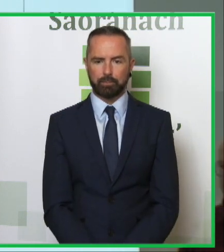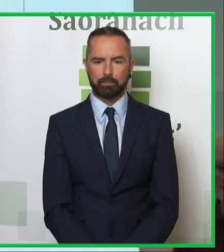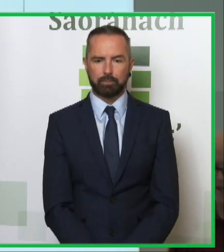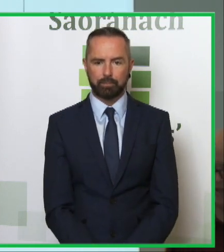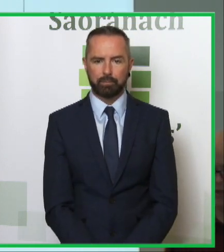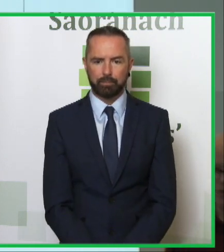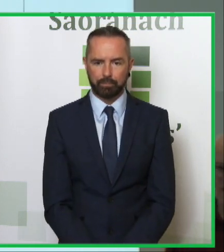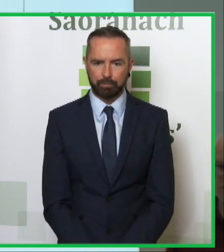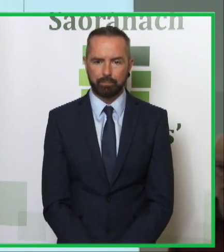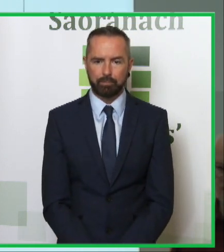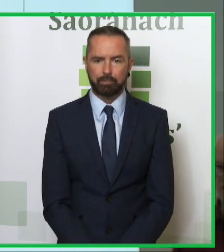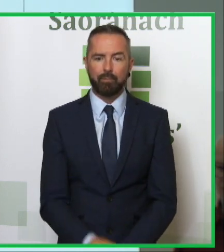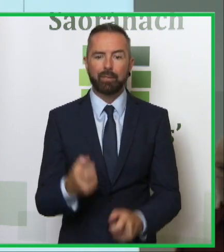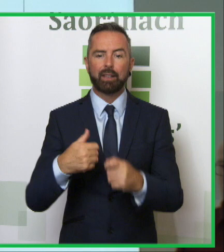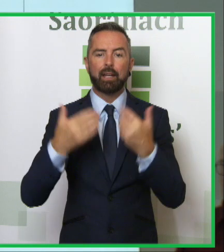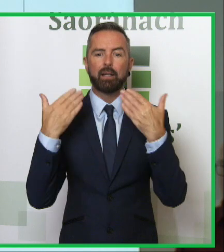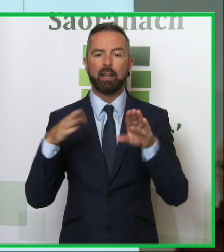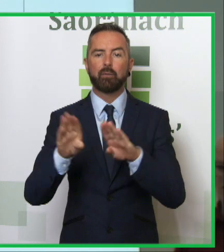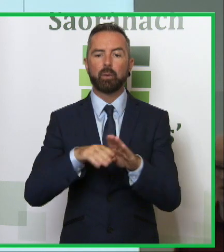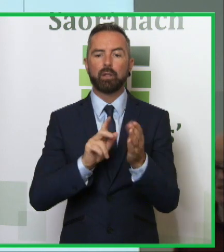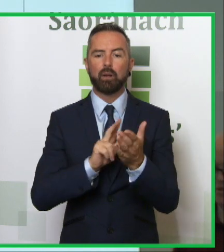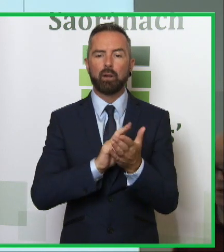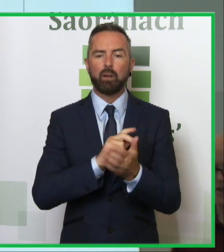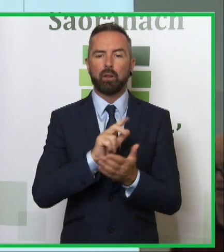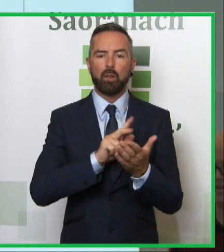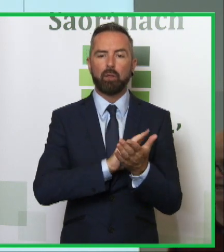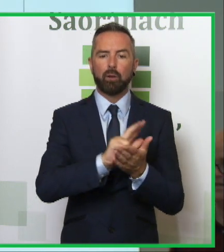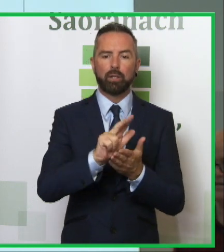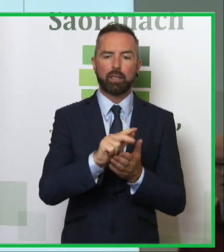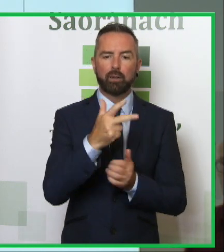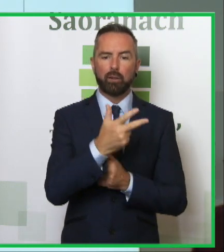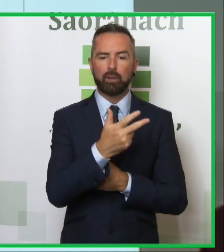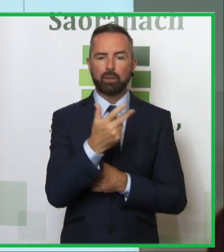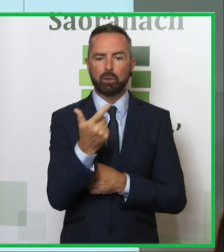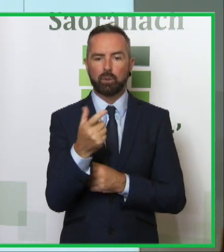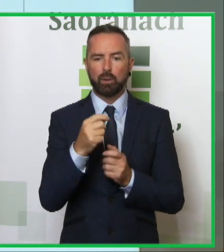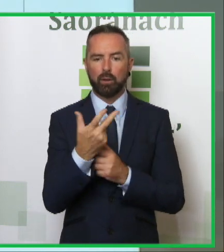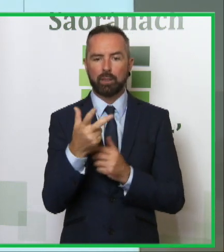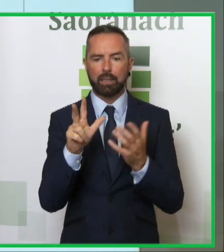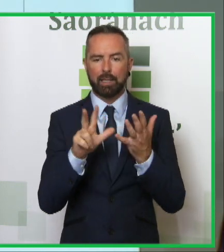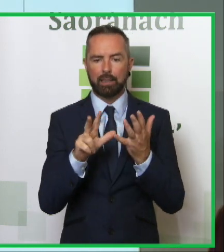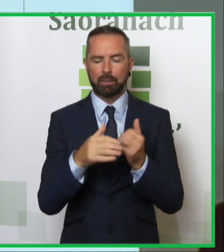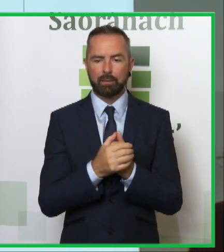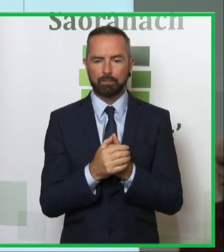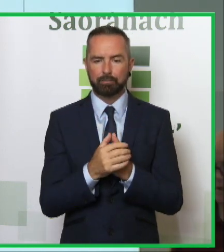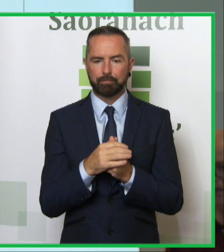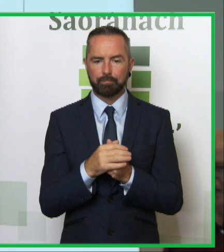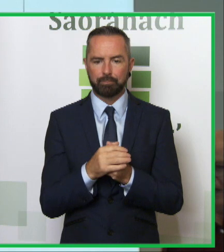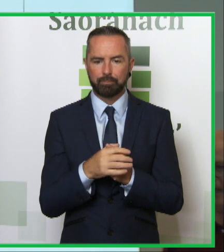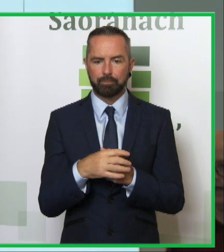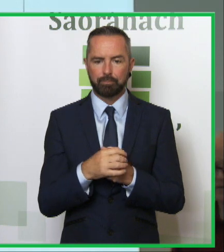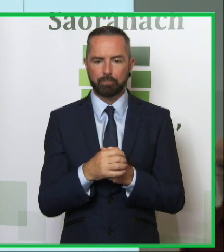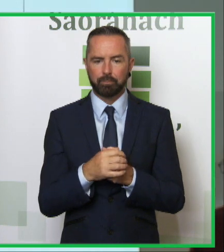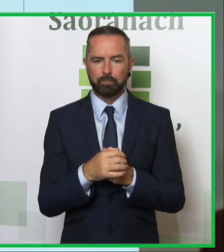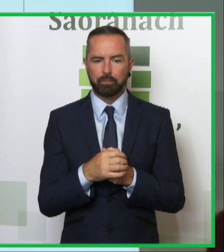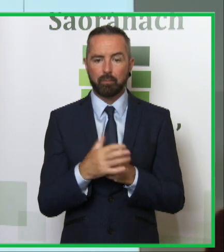At that stage, we're left with a 13, a 32 and a 38. So option A with 13 votes is eliminated.